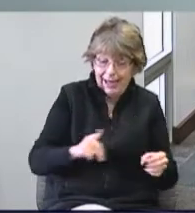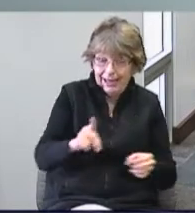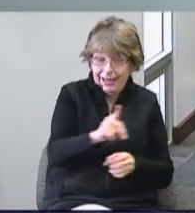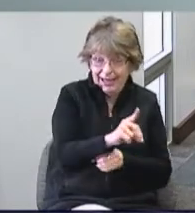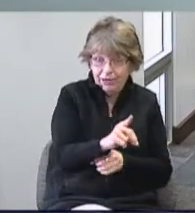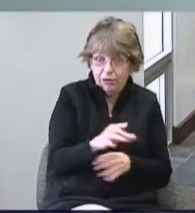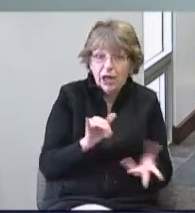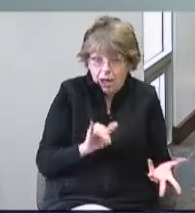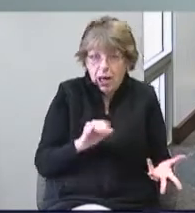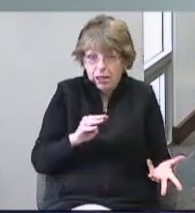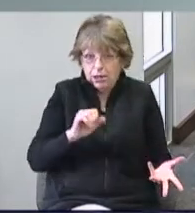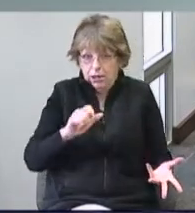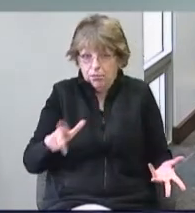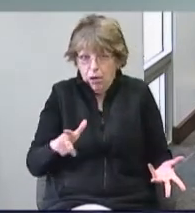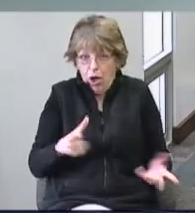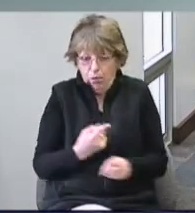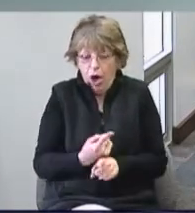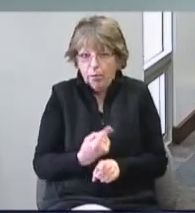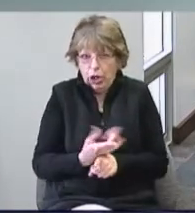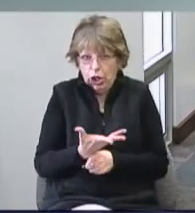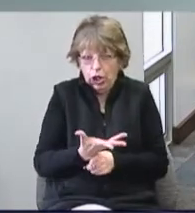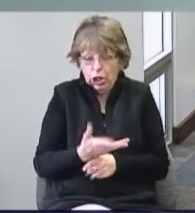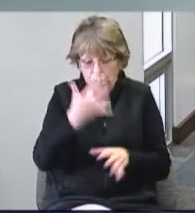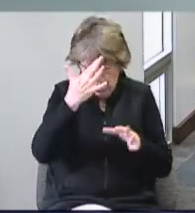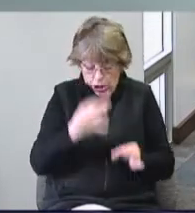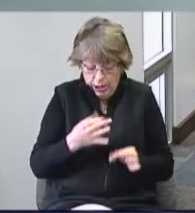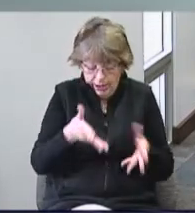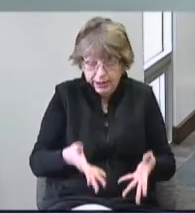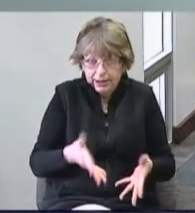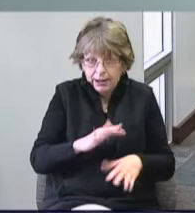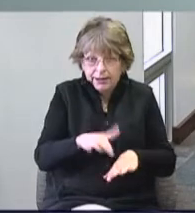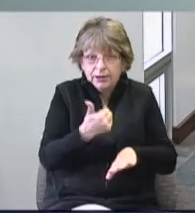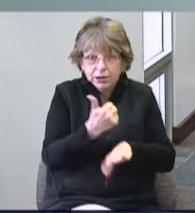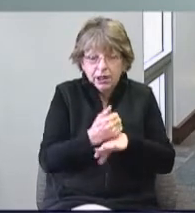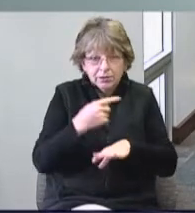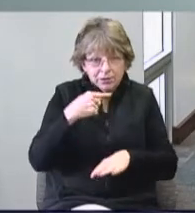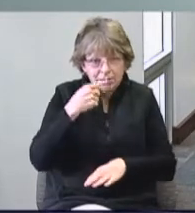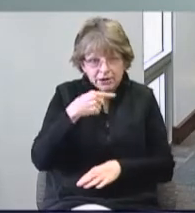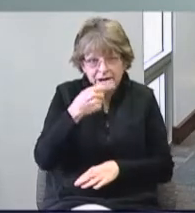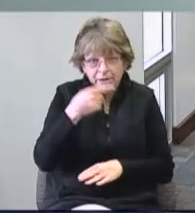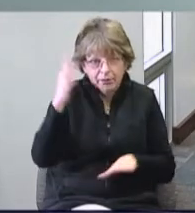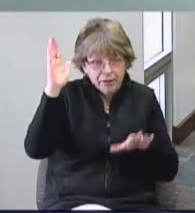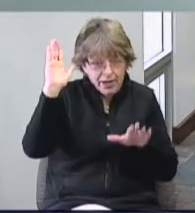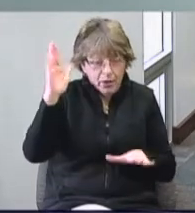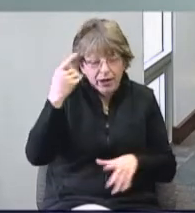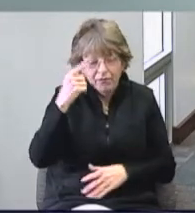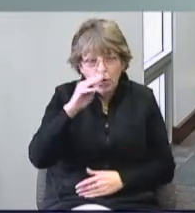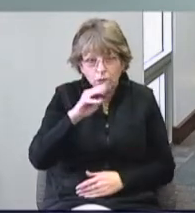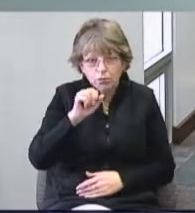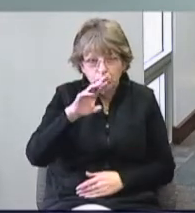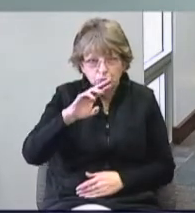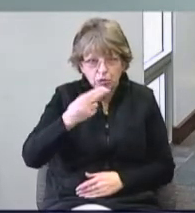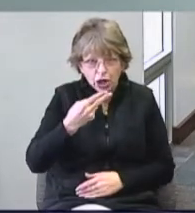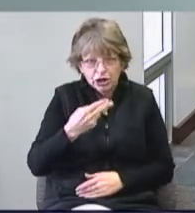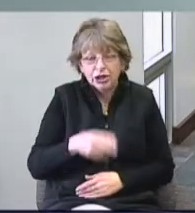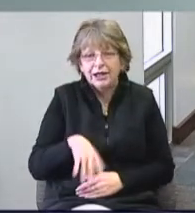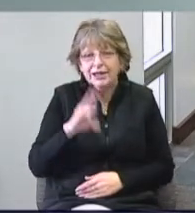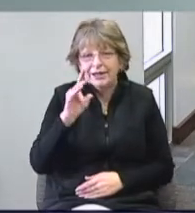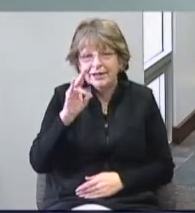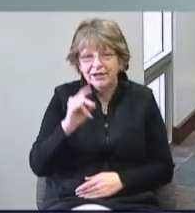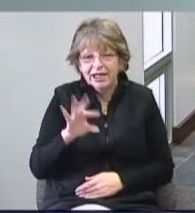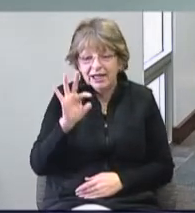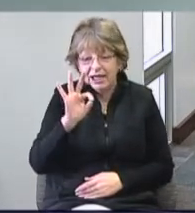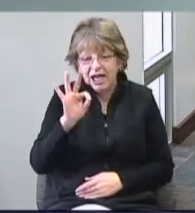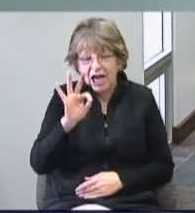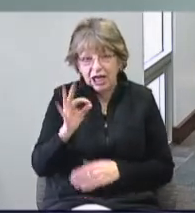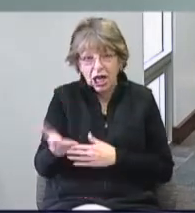mall proper. The resolution just simply sets the required public hearing for March 17th at 9 a.m. in this room, and